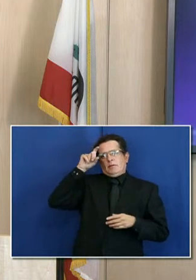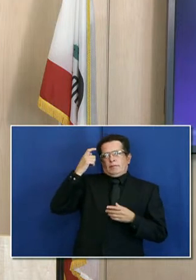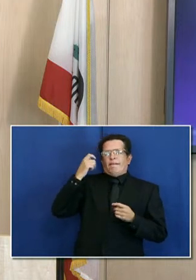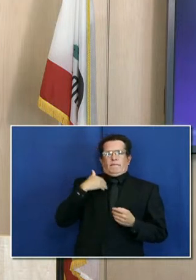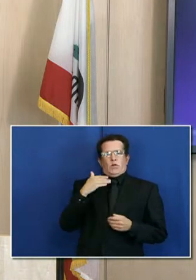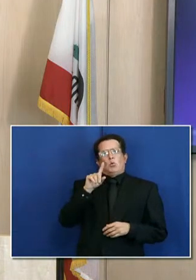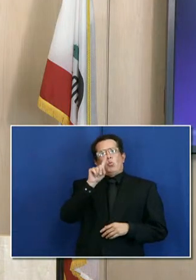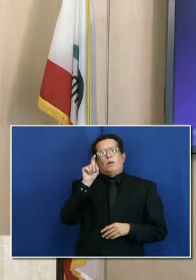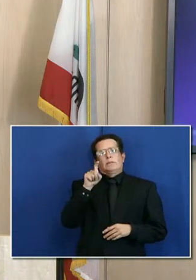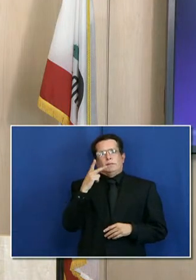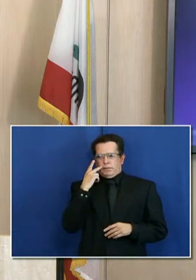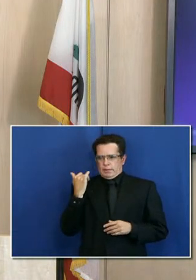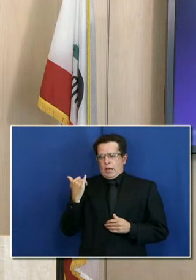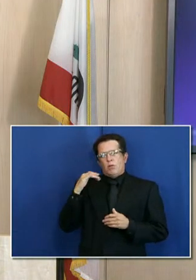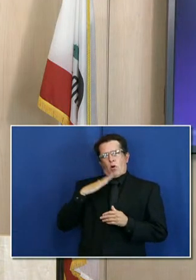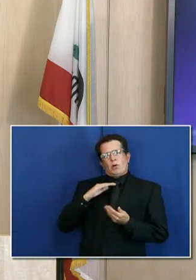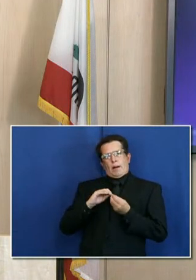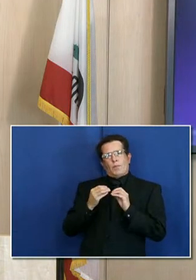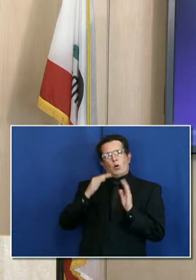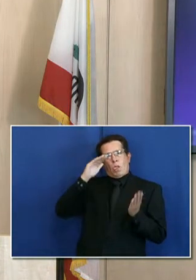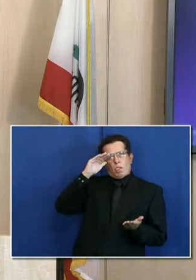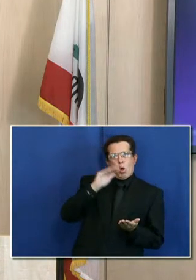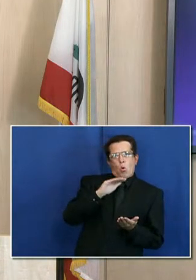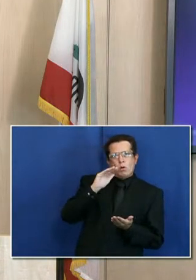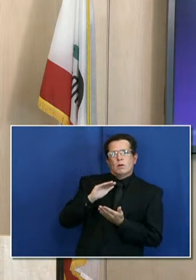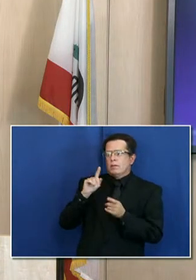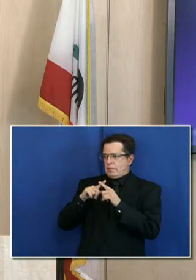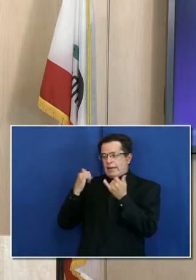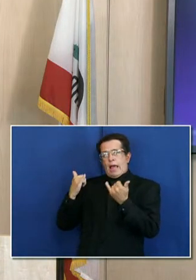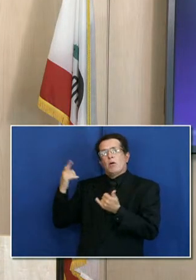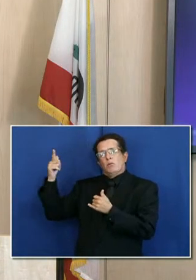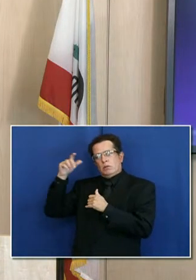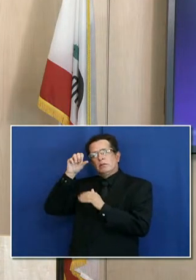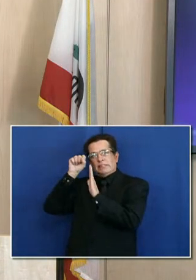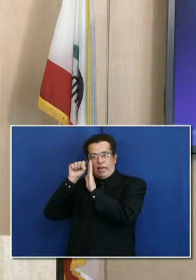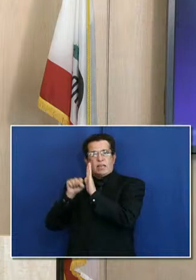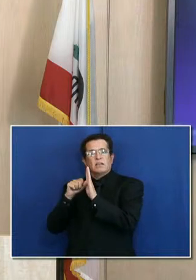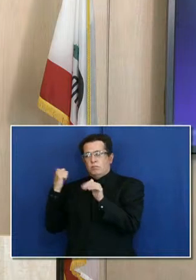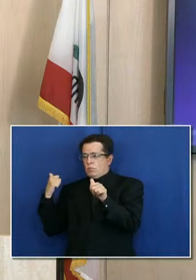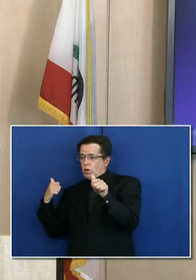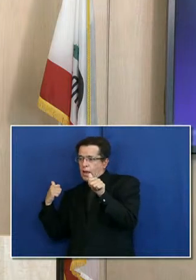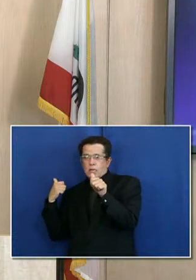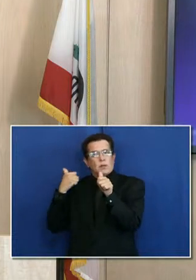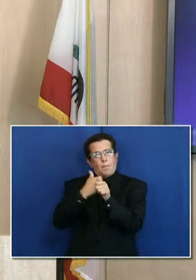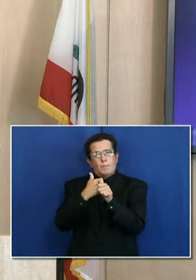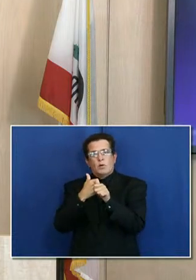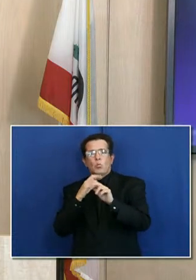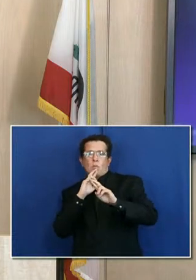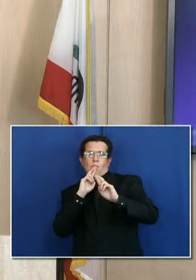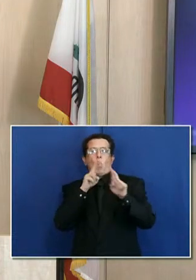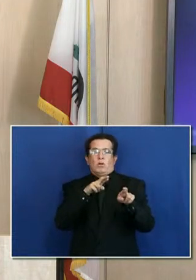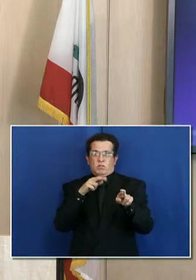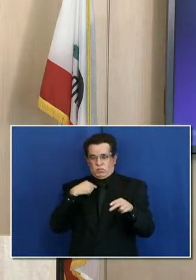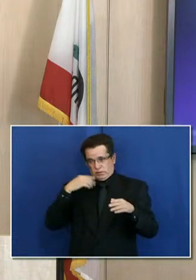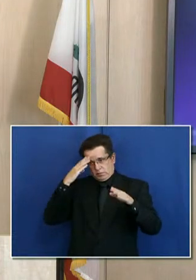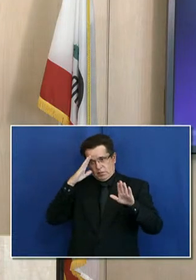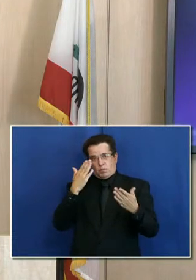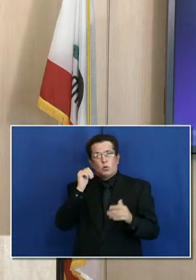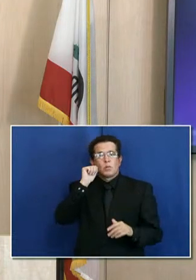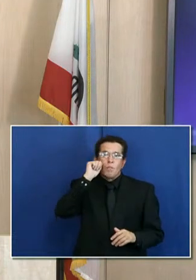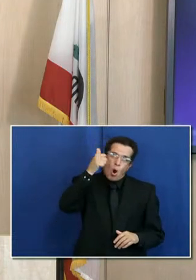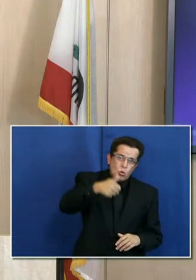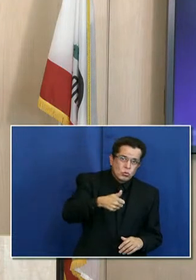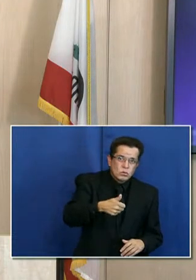been lower for a few days. The state has been reconciling their backlog and placing those in, and so we do expect probably